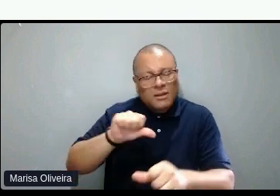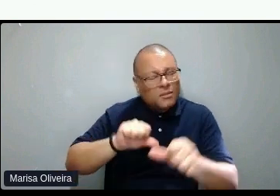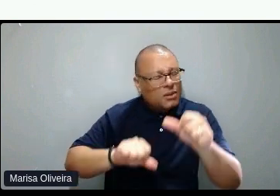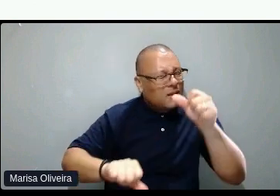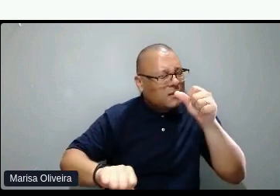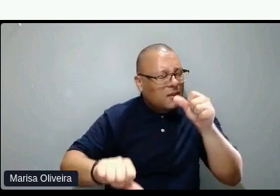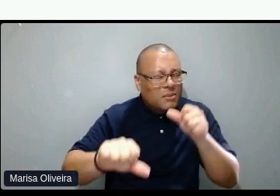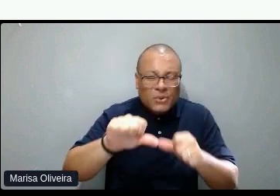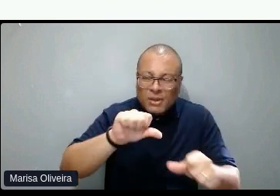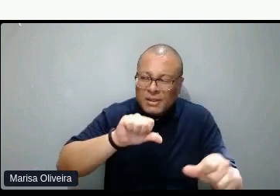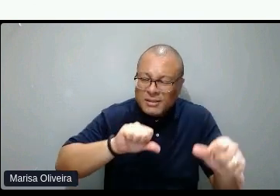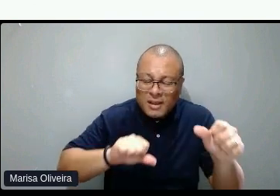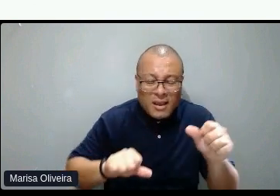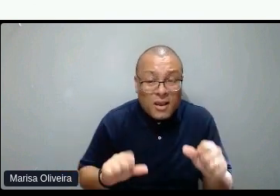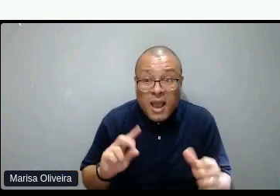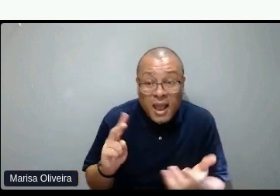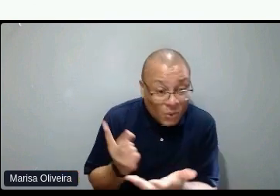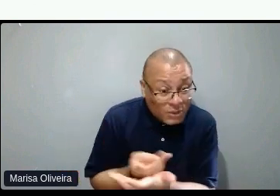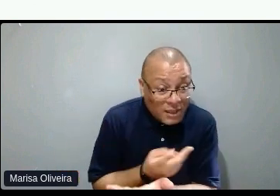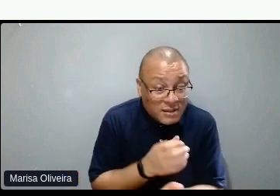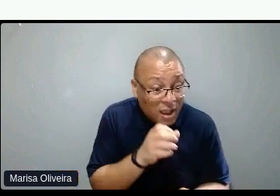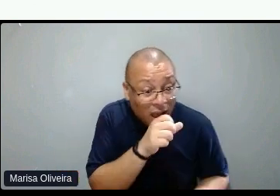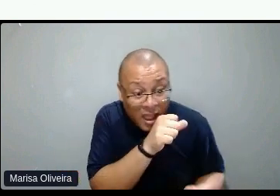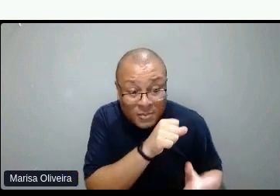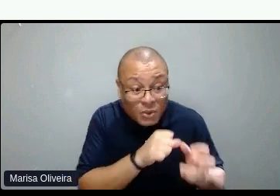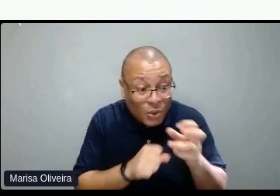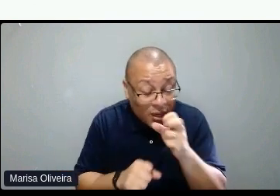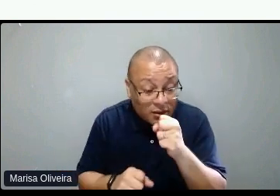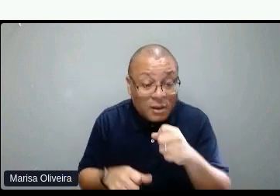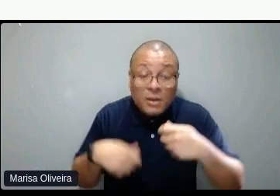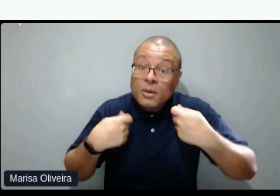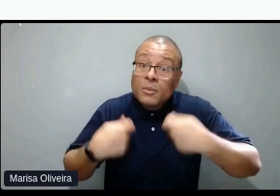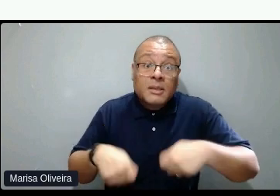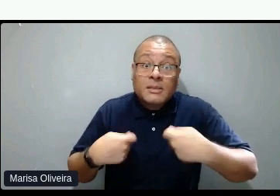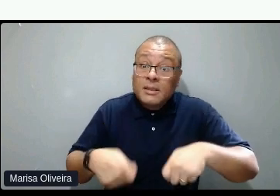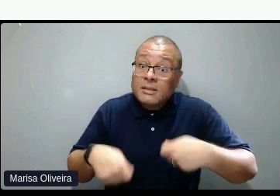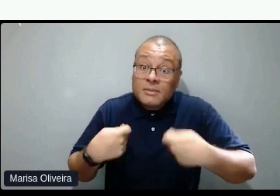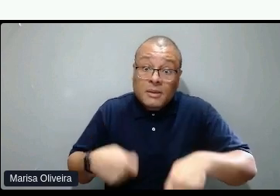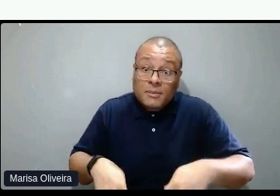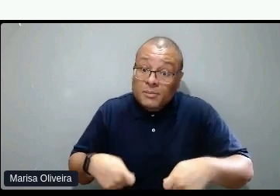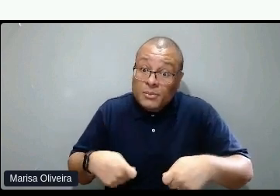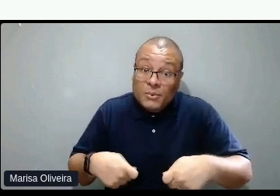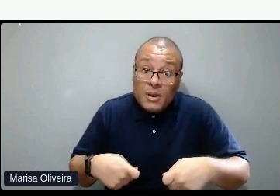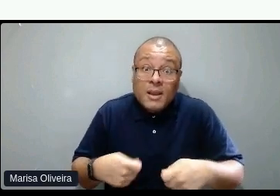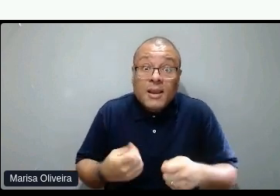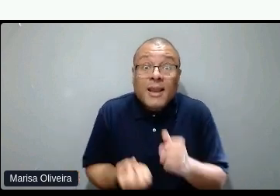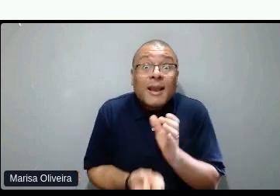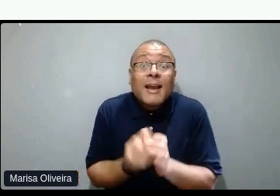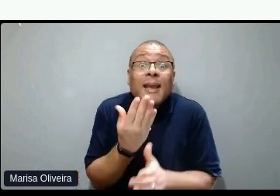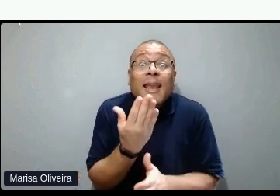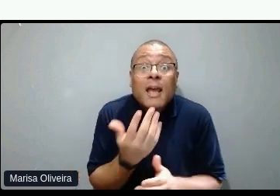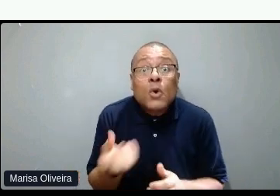because of all these changes happening, we are going to need to be able to act in